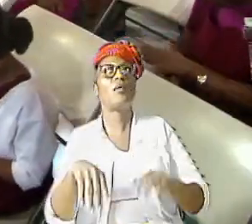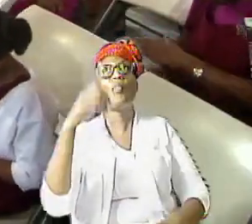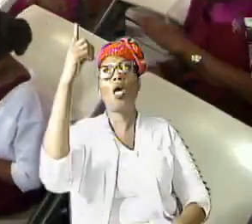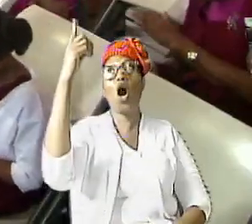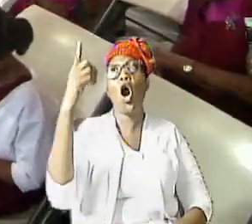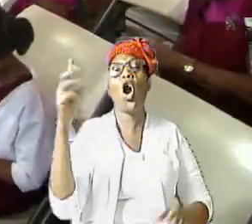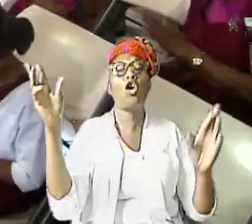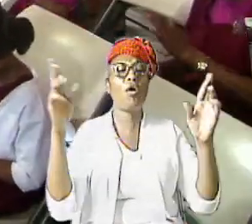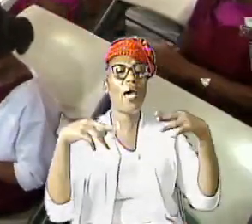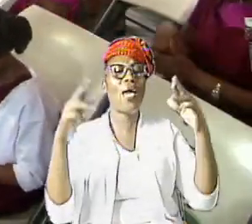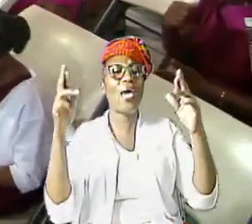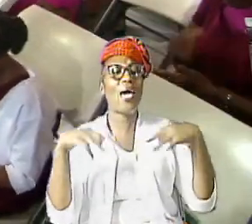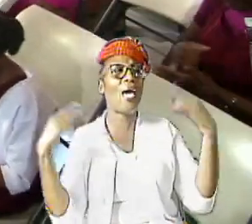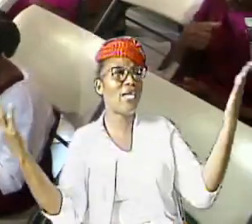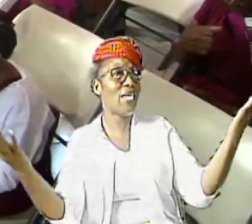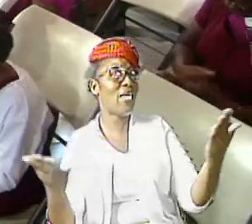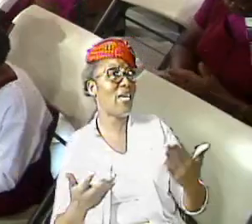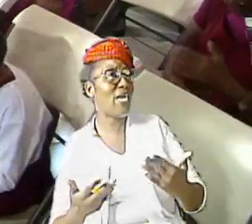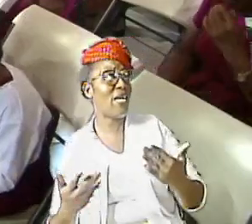Already here. Oh.